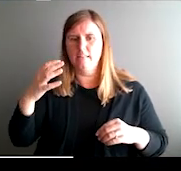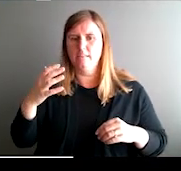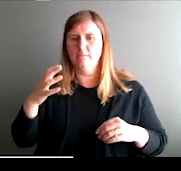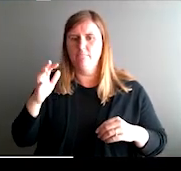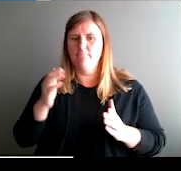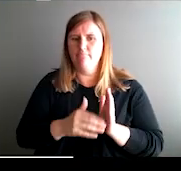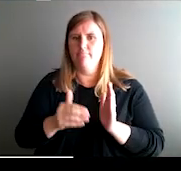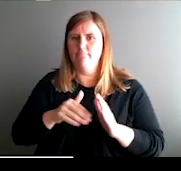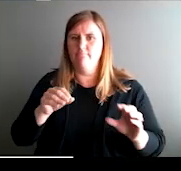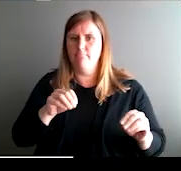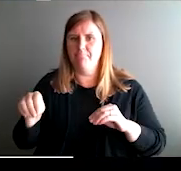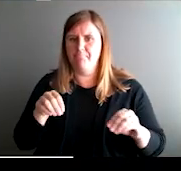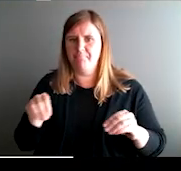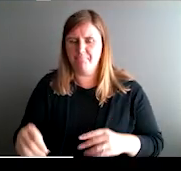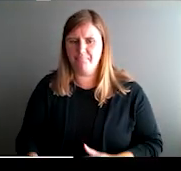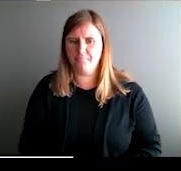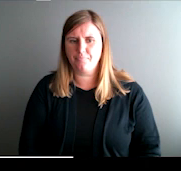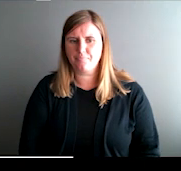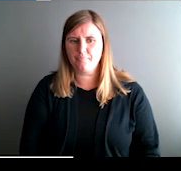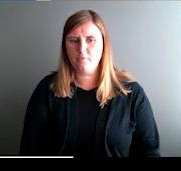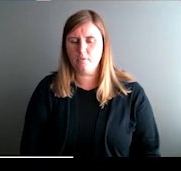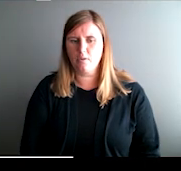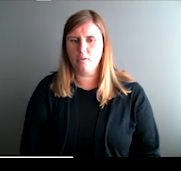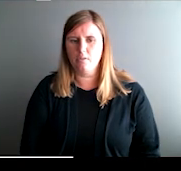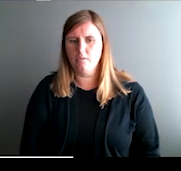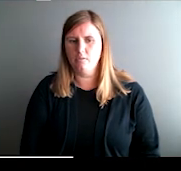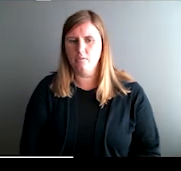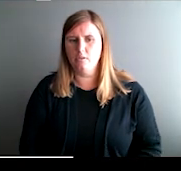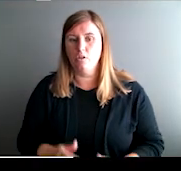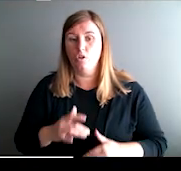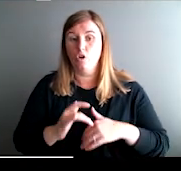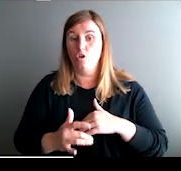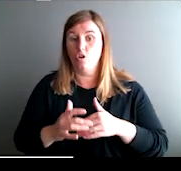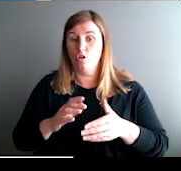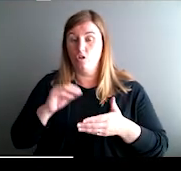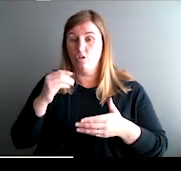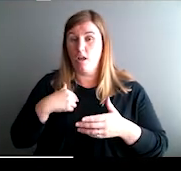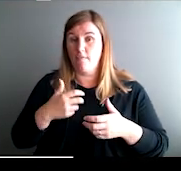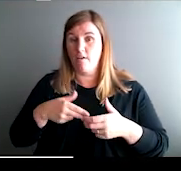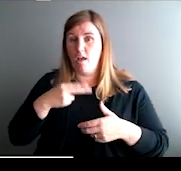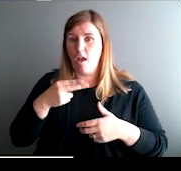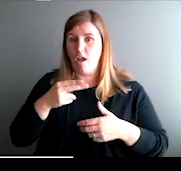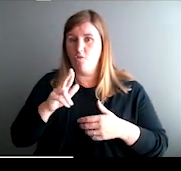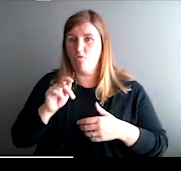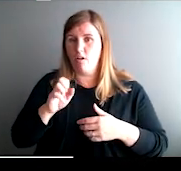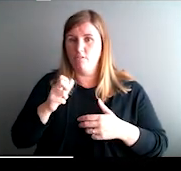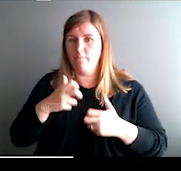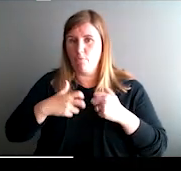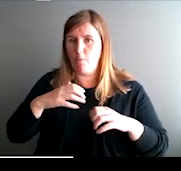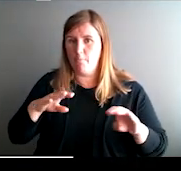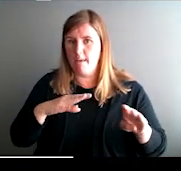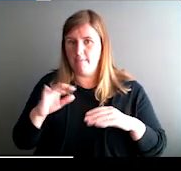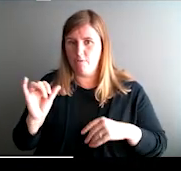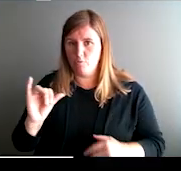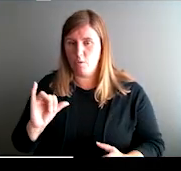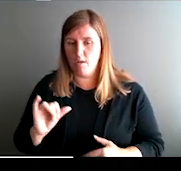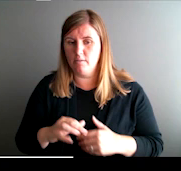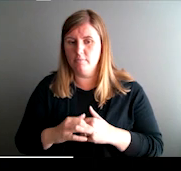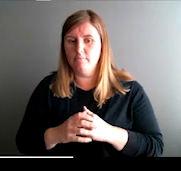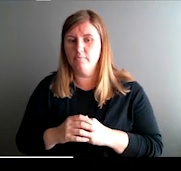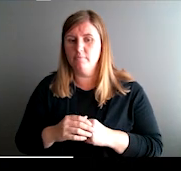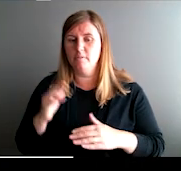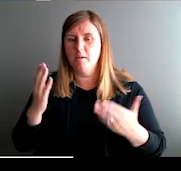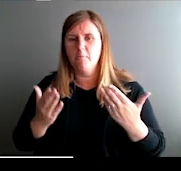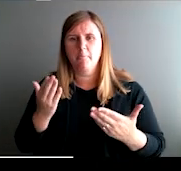thing. Early learners often have high rates of problematic behavior as well. It may be